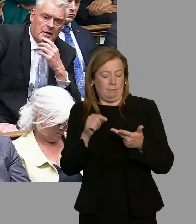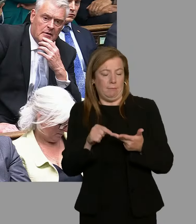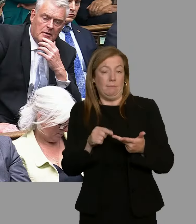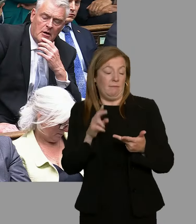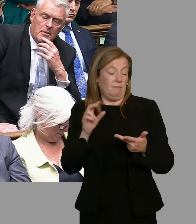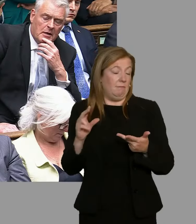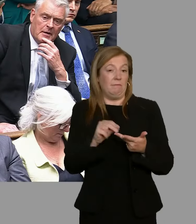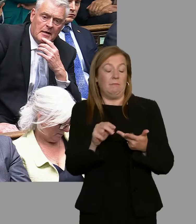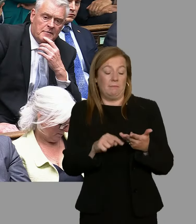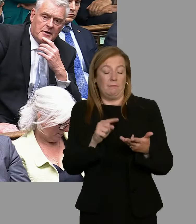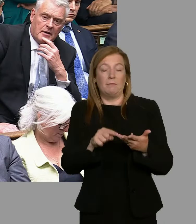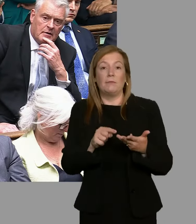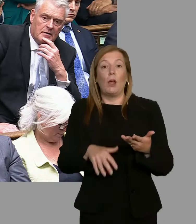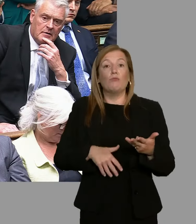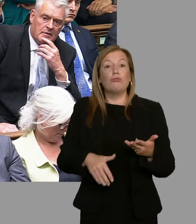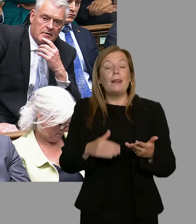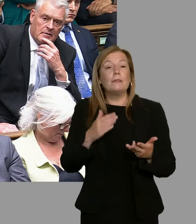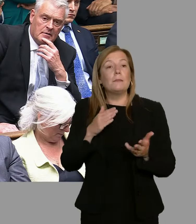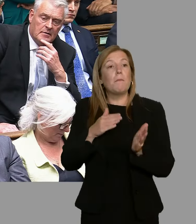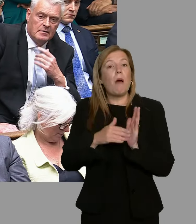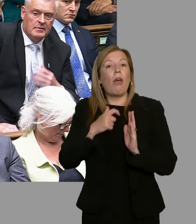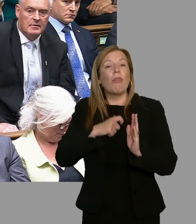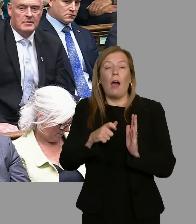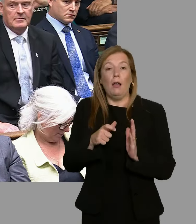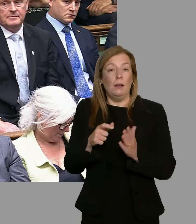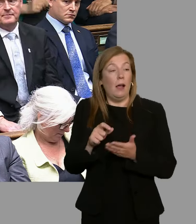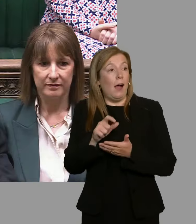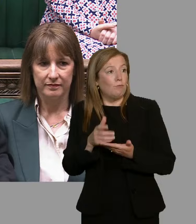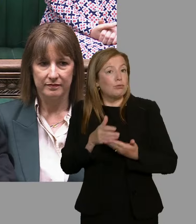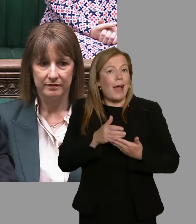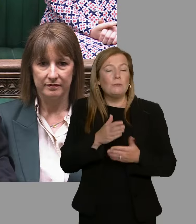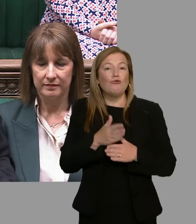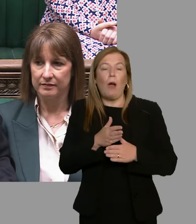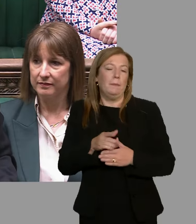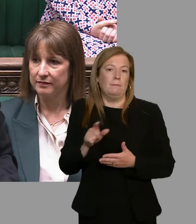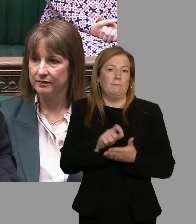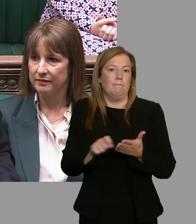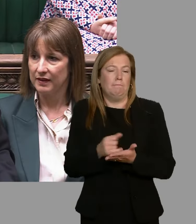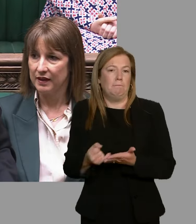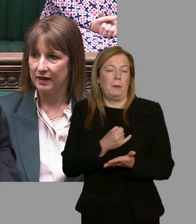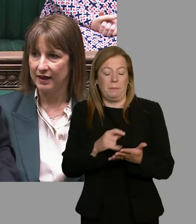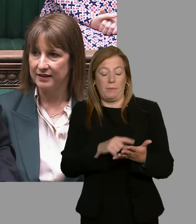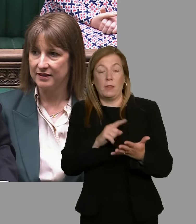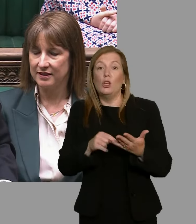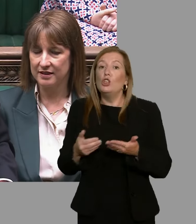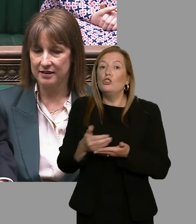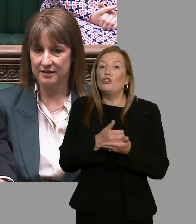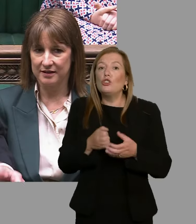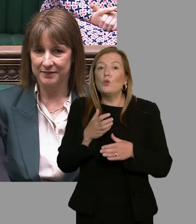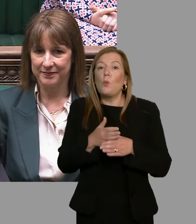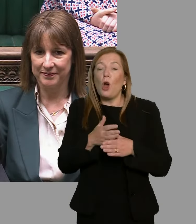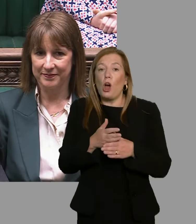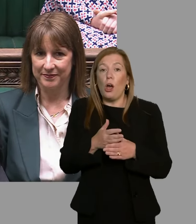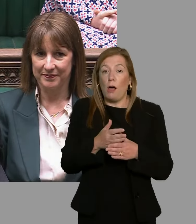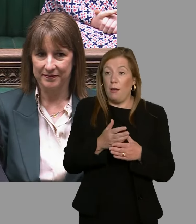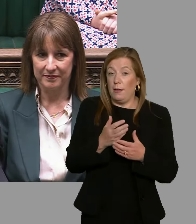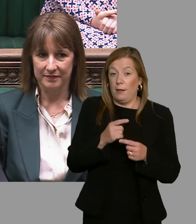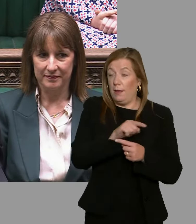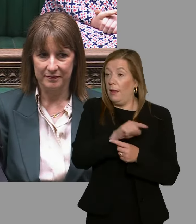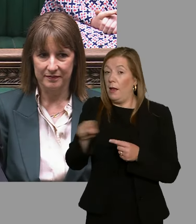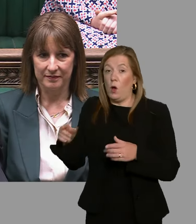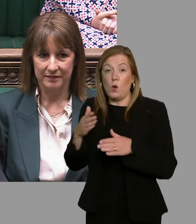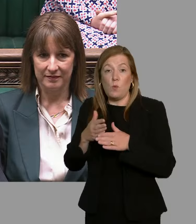voted against. Insecure work, a package worth £600 to the poorest workers, they voted against. Mr. Speaker, we're